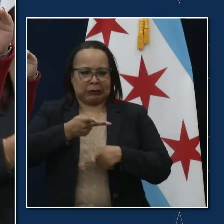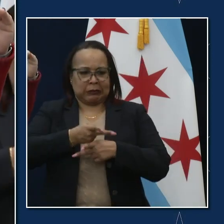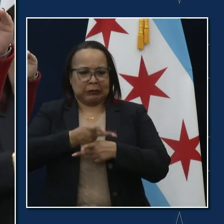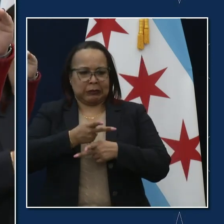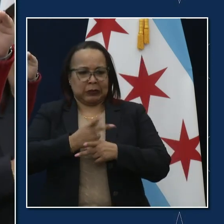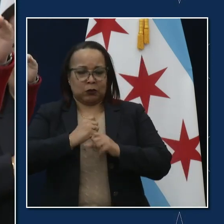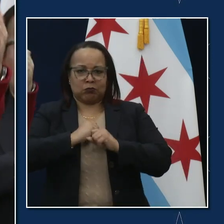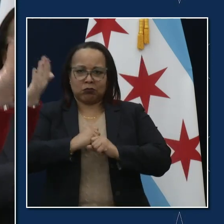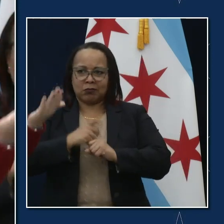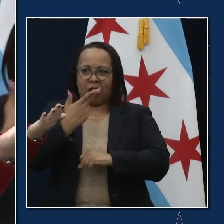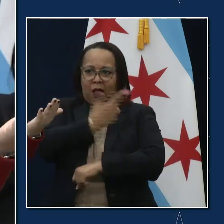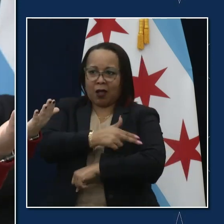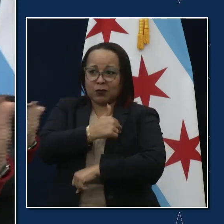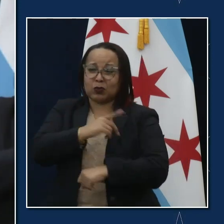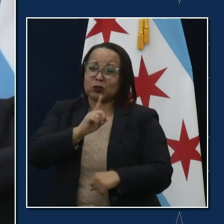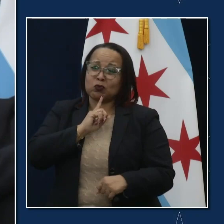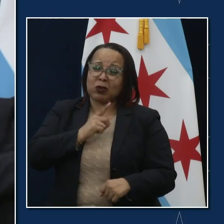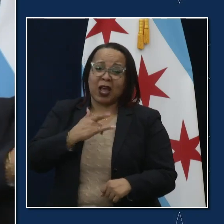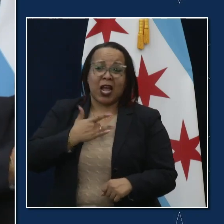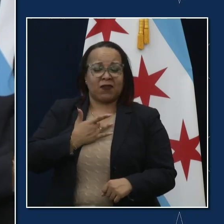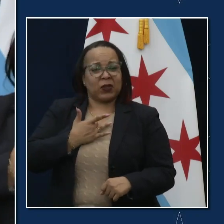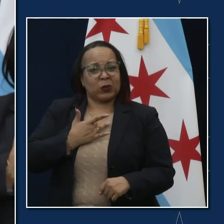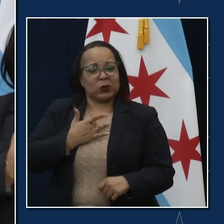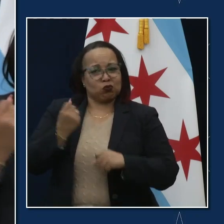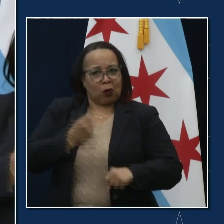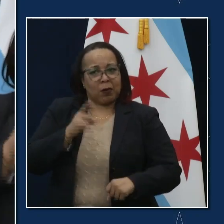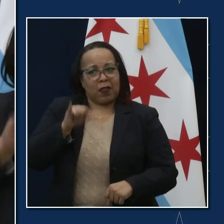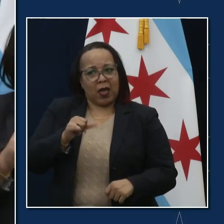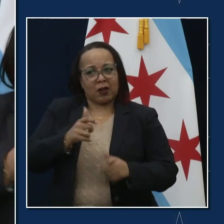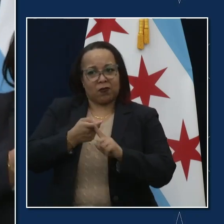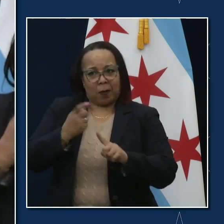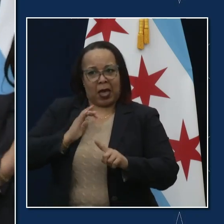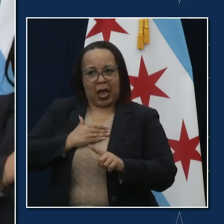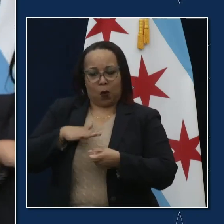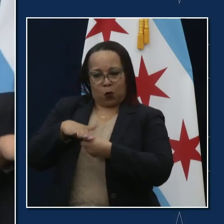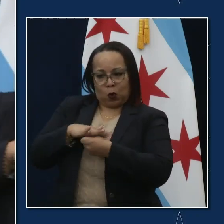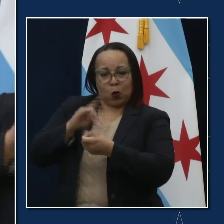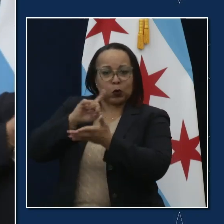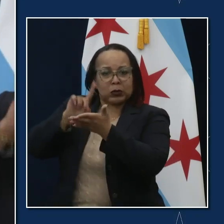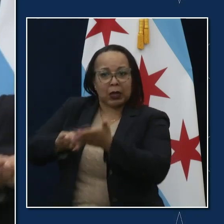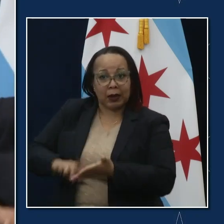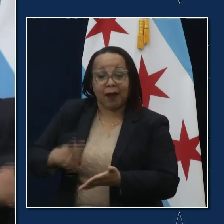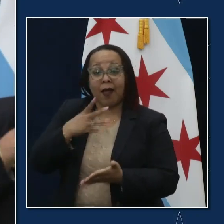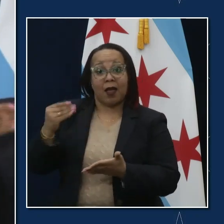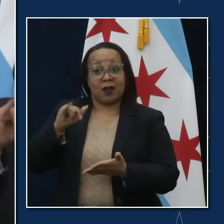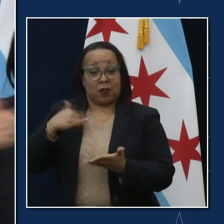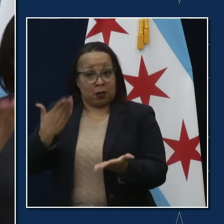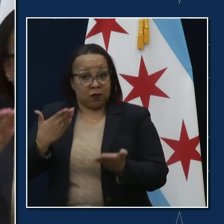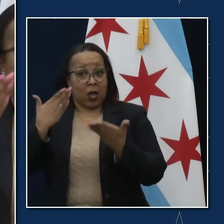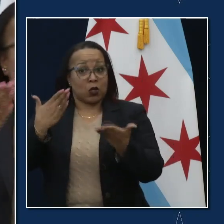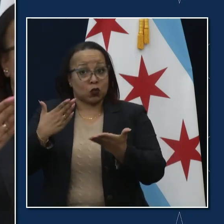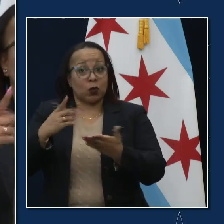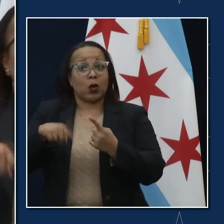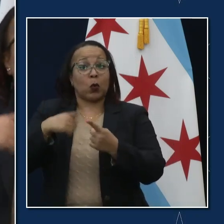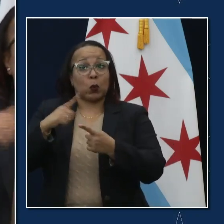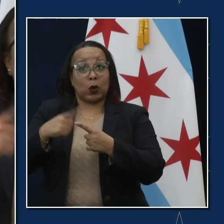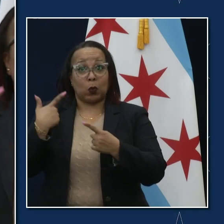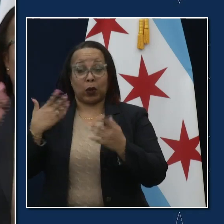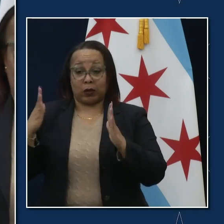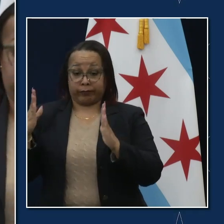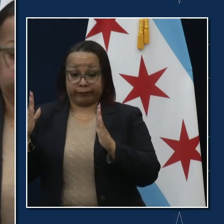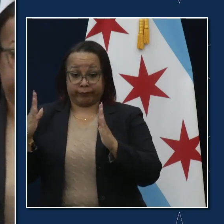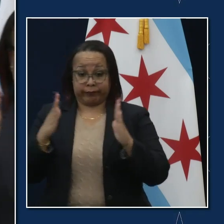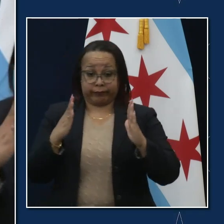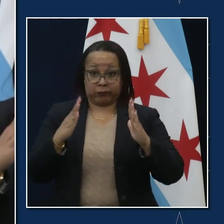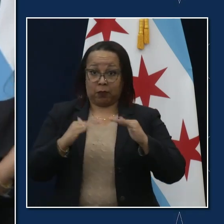help protect the hospitals. So I really feel strongly about doing it based on our local data, and then that advisory would come off when we fell back below